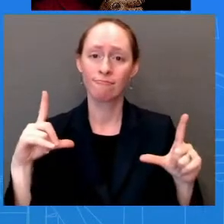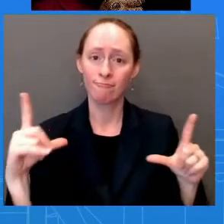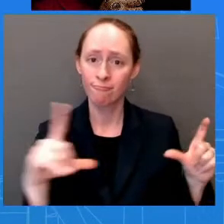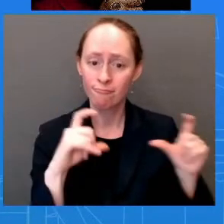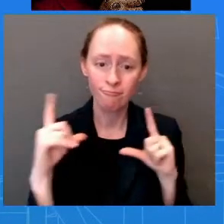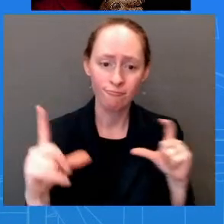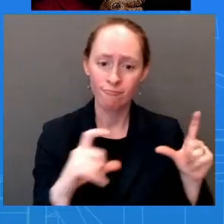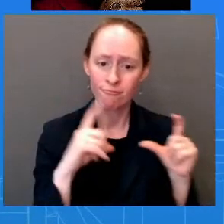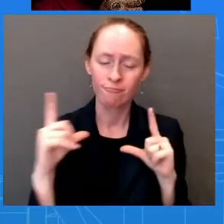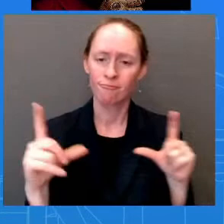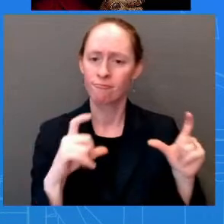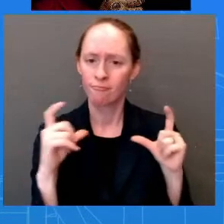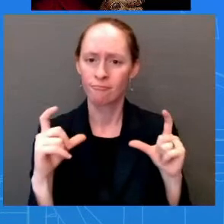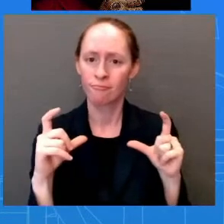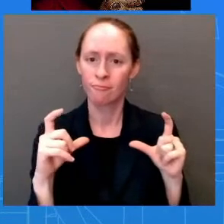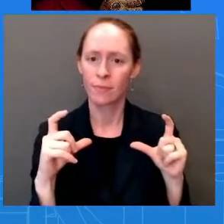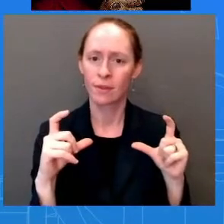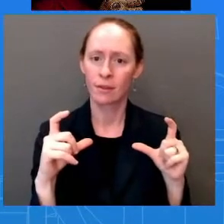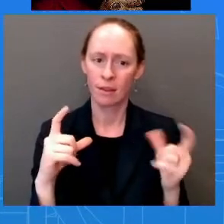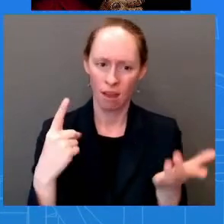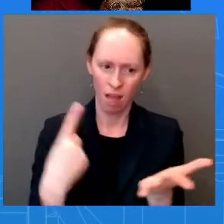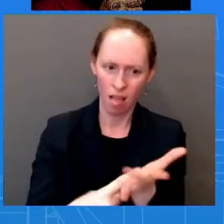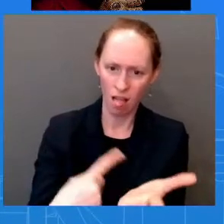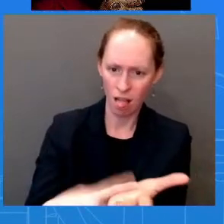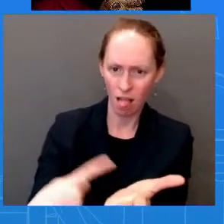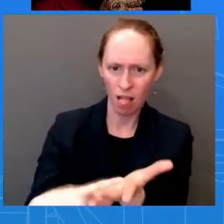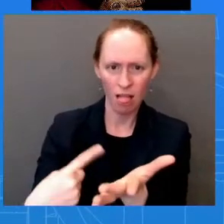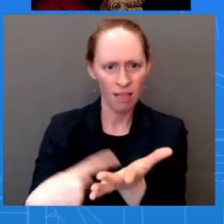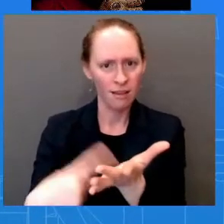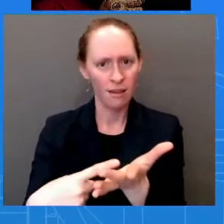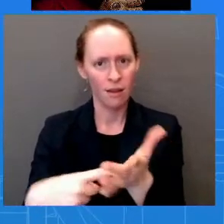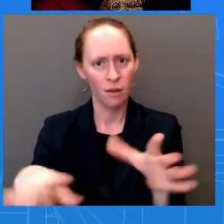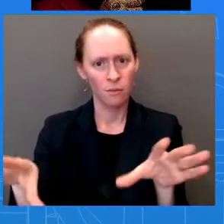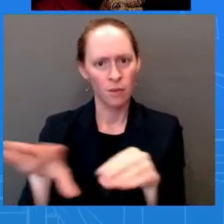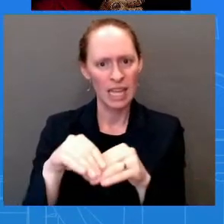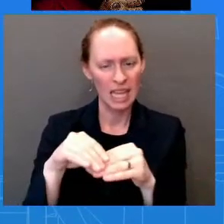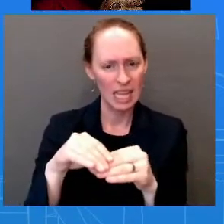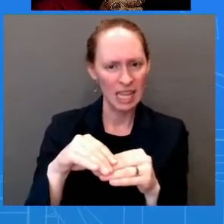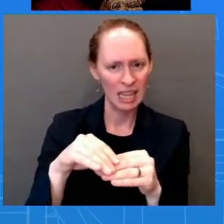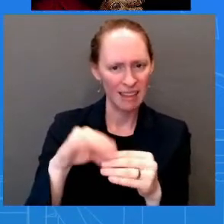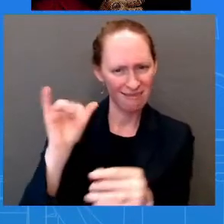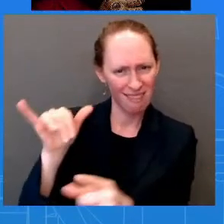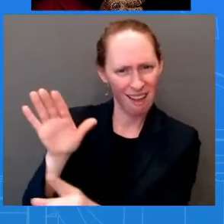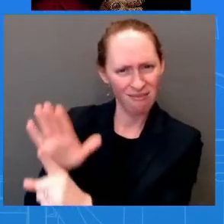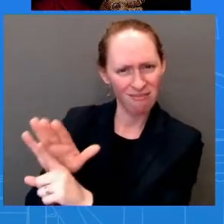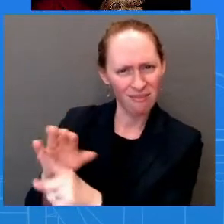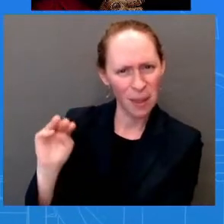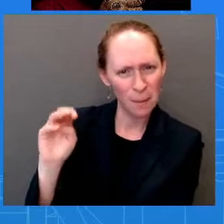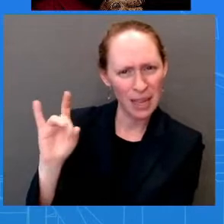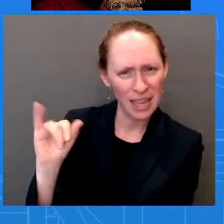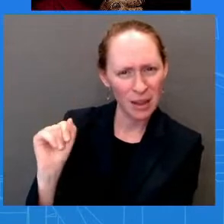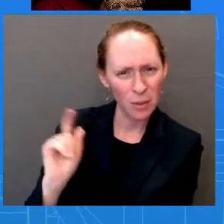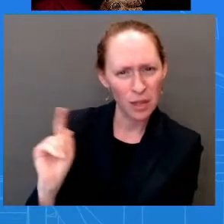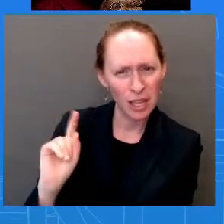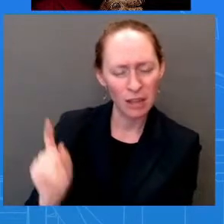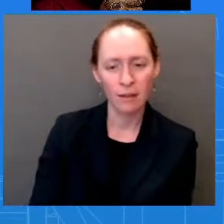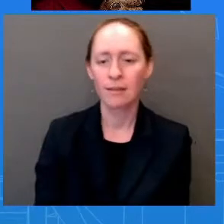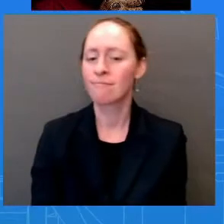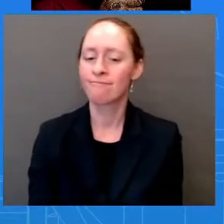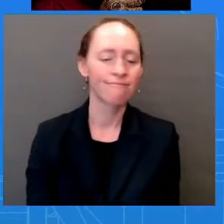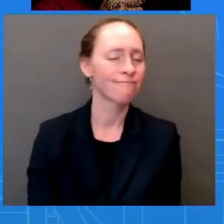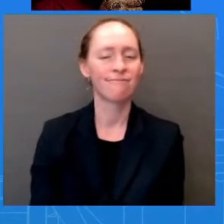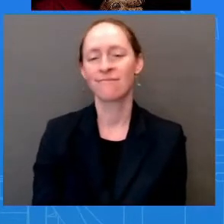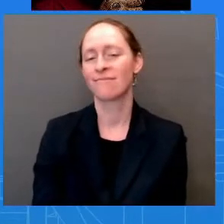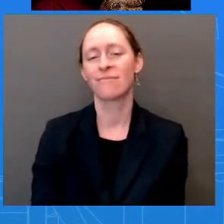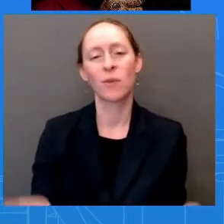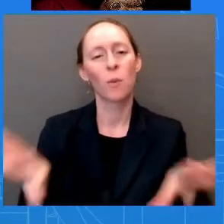coverage of the wedding. The wedding was private. It was a private family affair. There was no press access to the wedding. We were very clear about that. There's